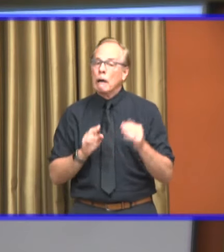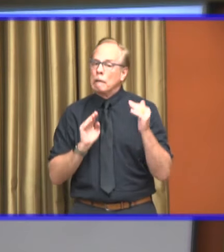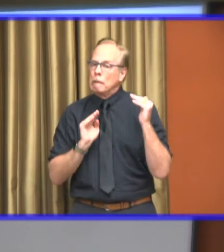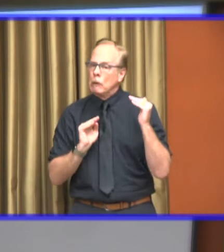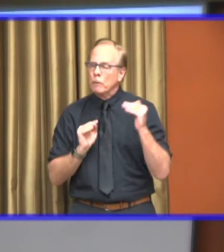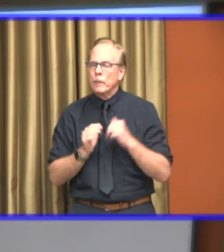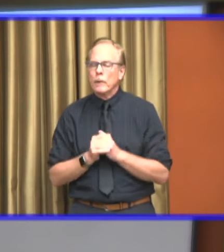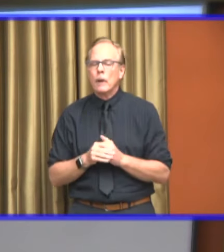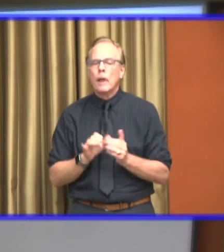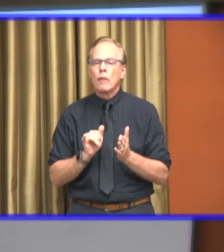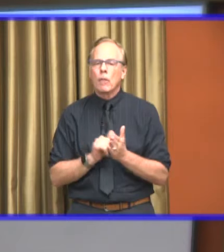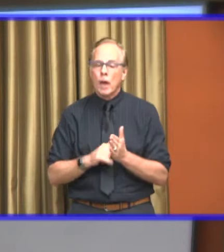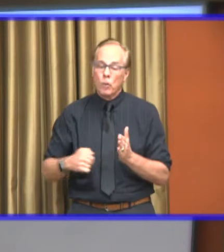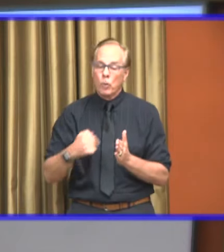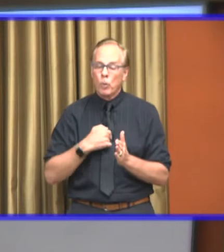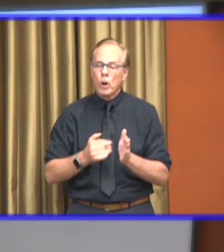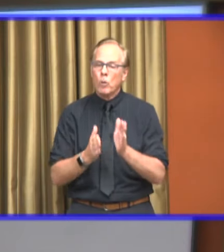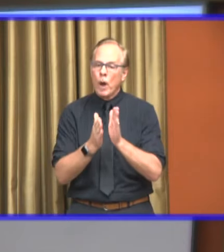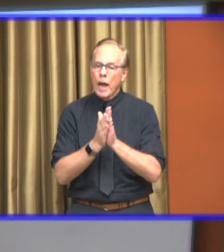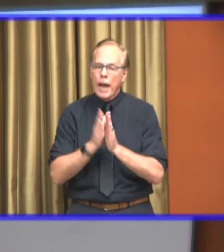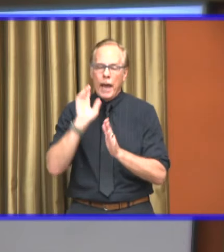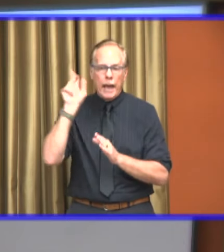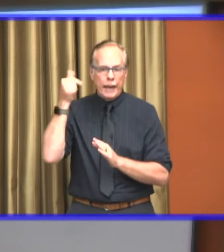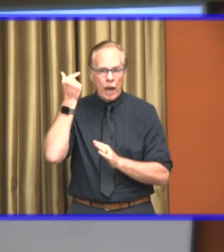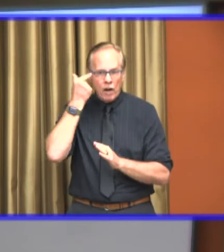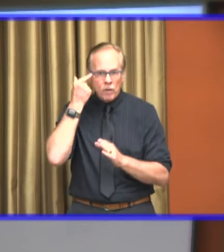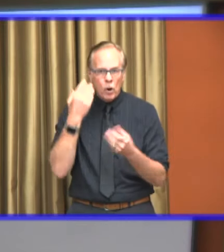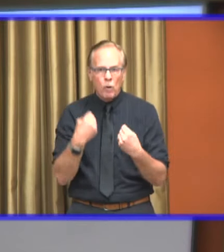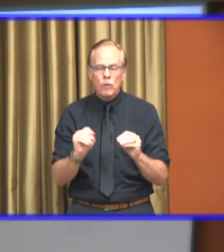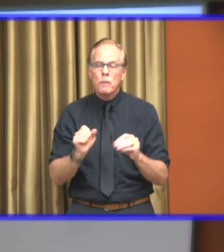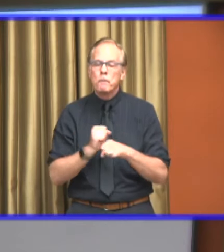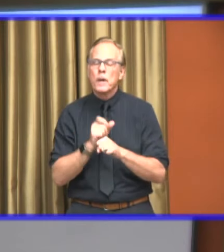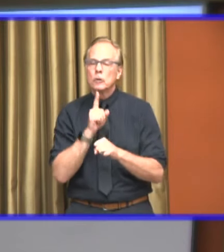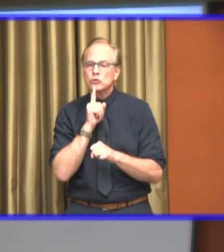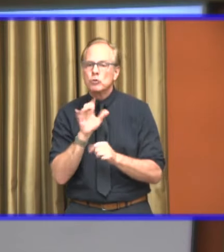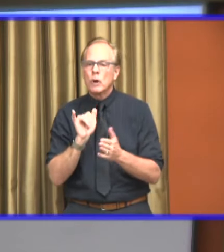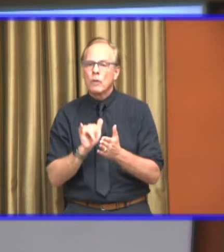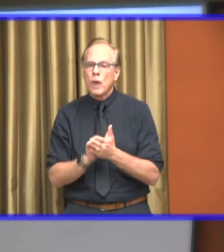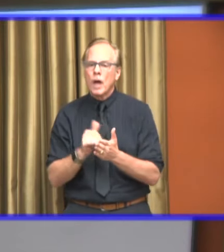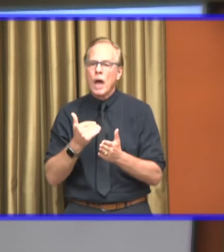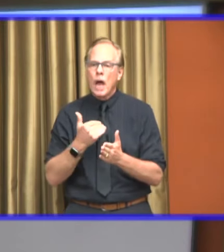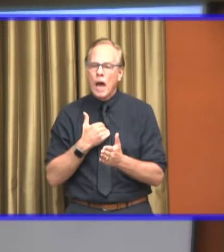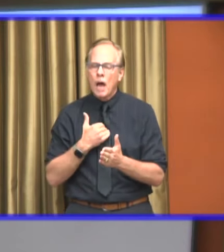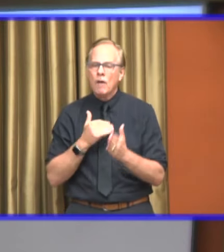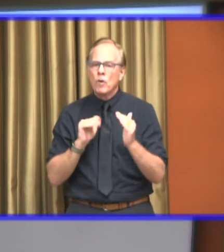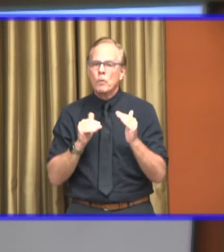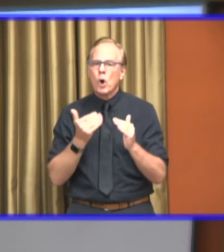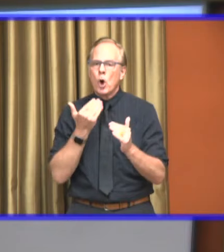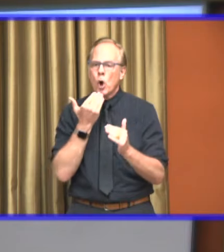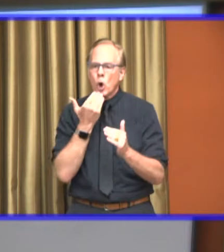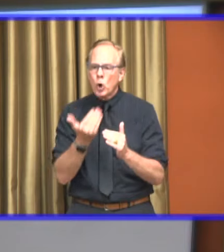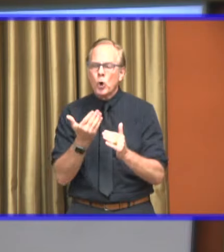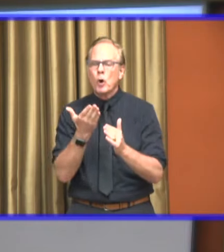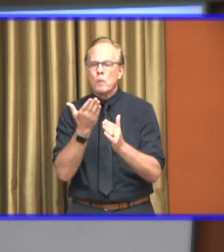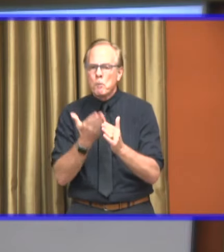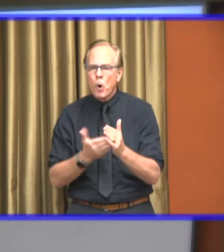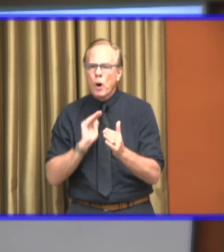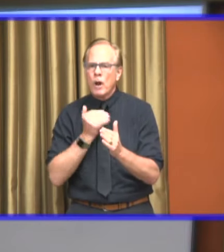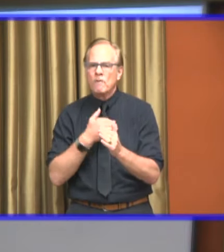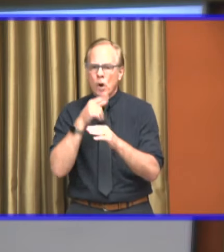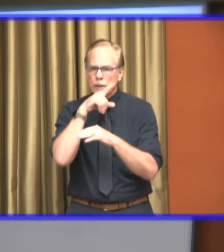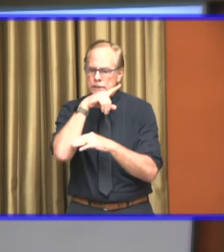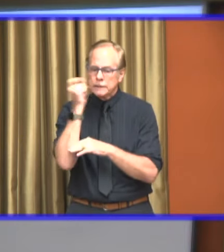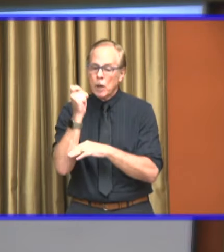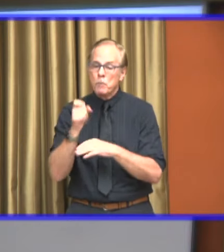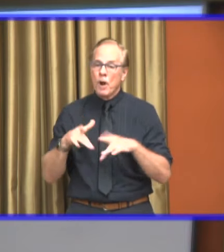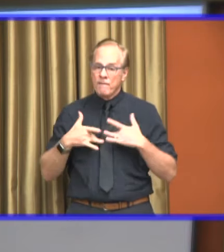be petitioning the governor's office to ensure that we have hopefully a good portion of our summer events, yet to be determined.